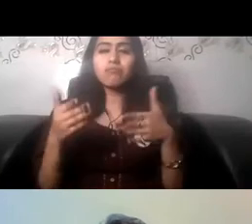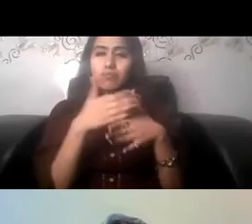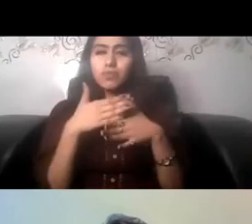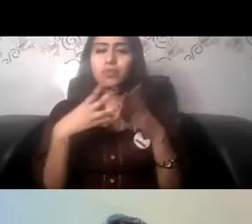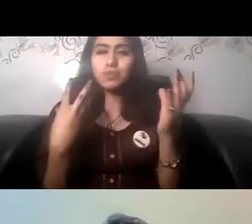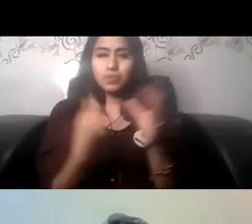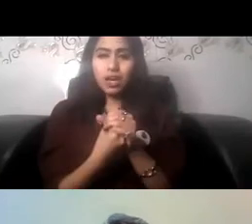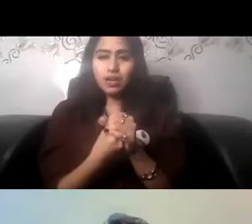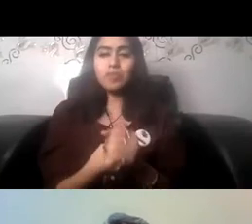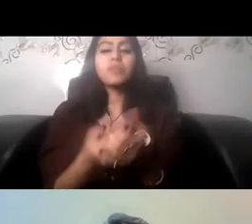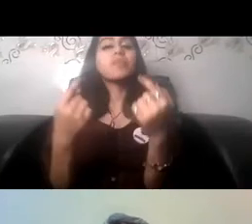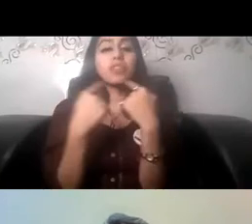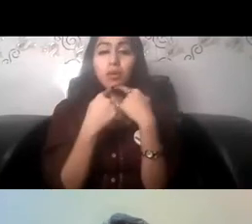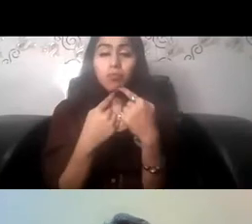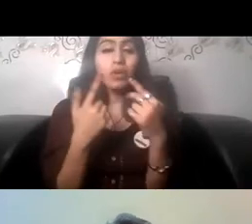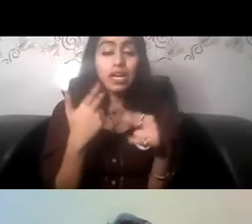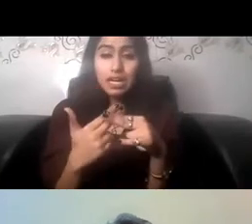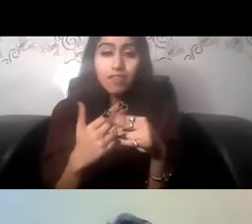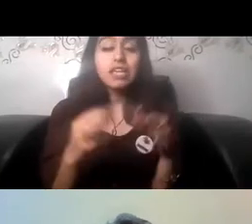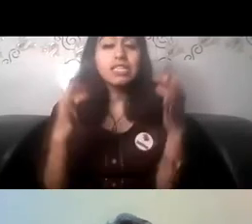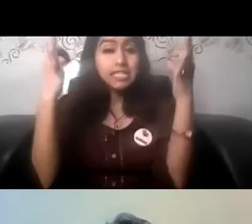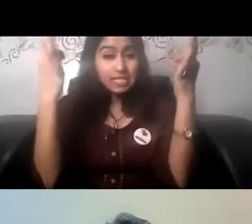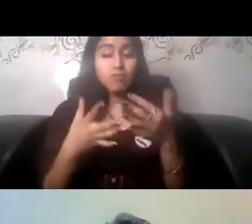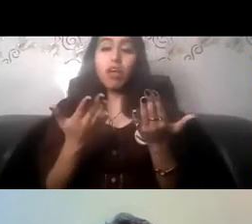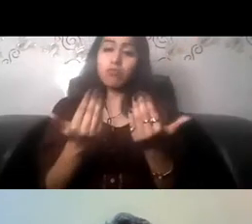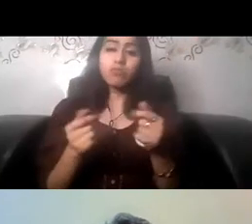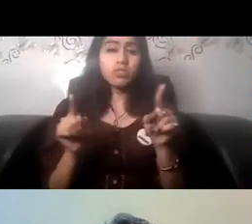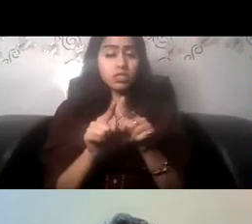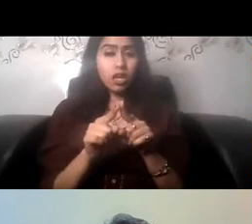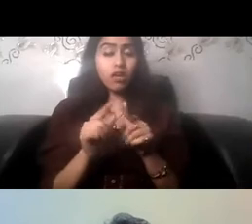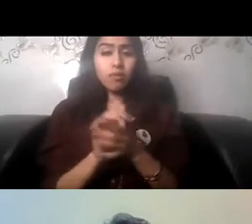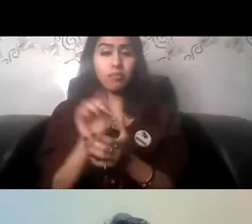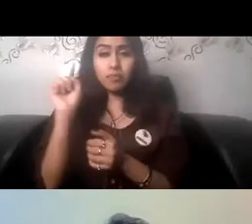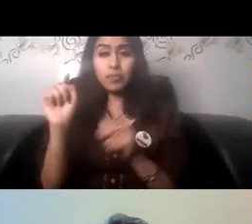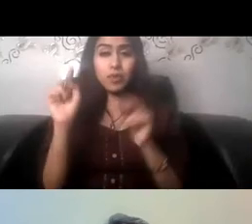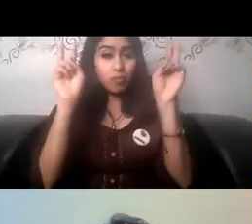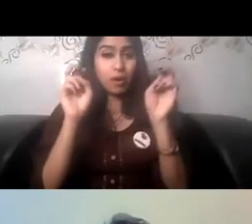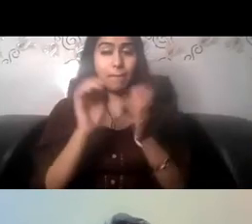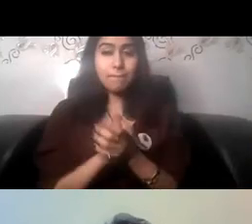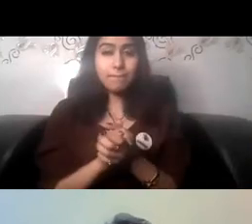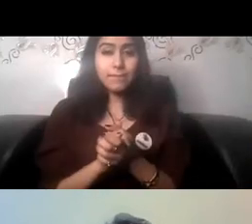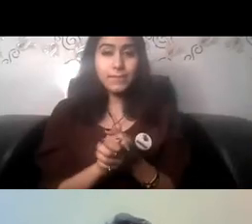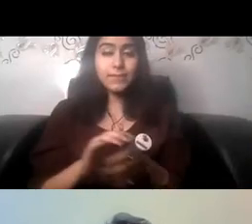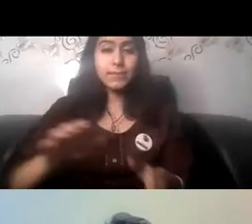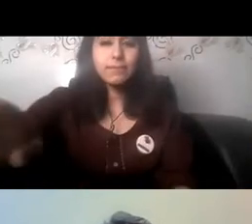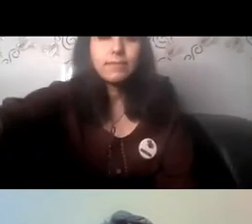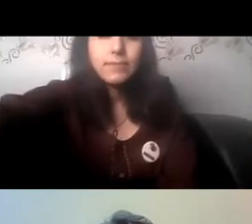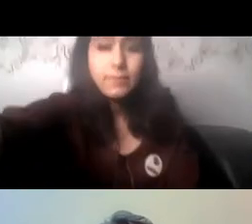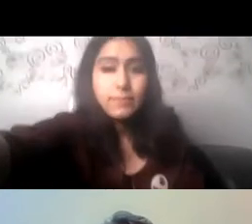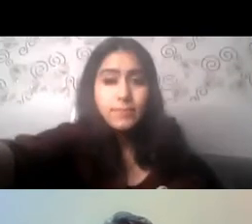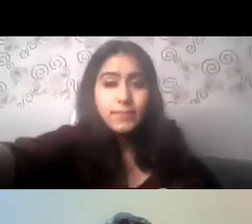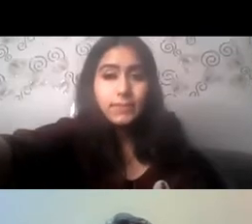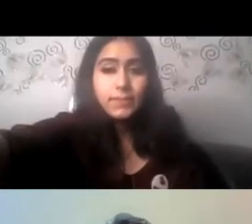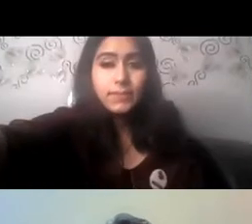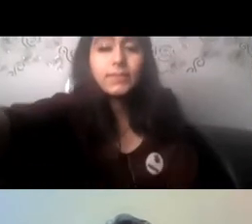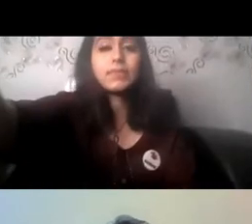See, as far as special ability is concerned, it started from my family as well. When